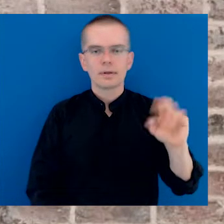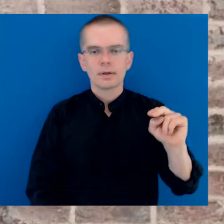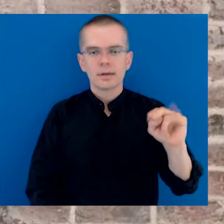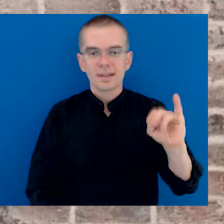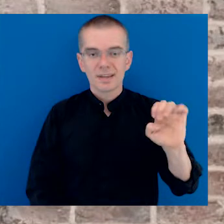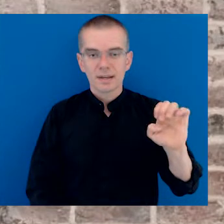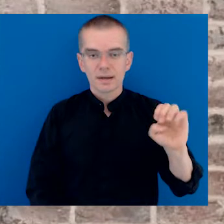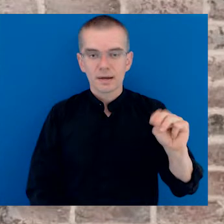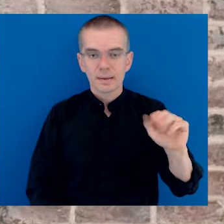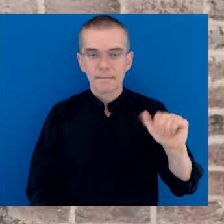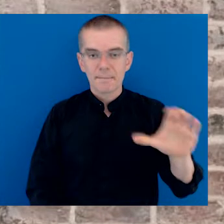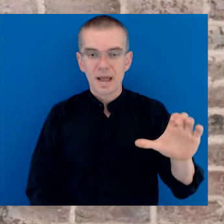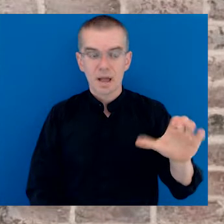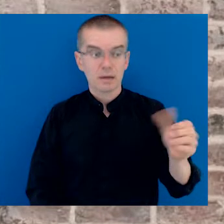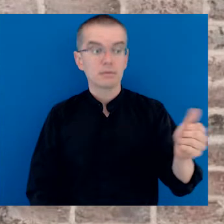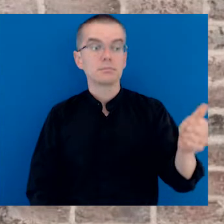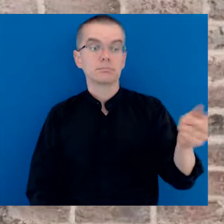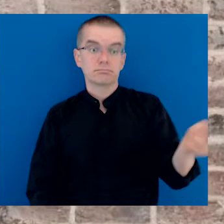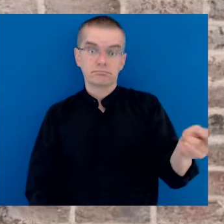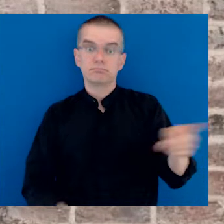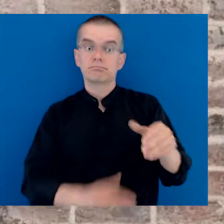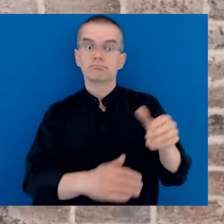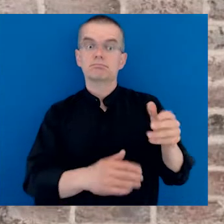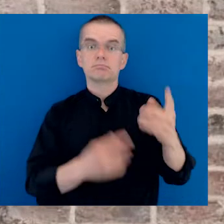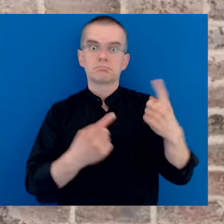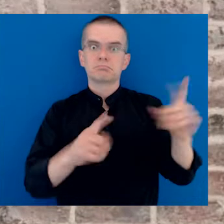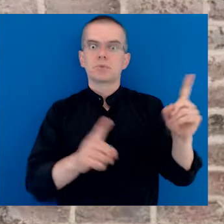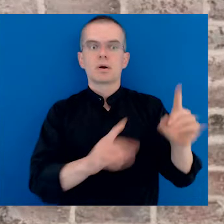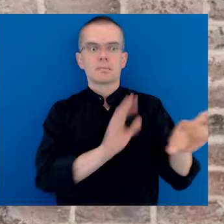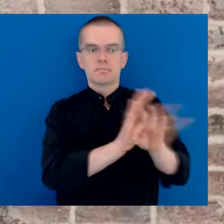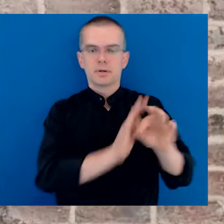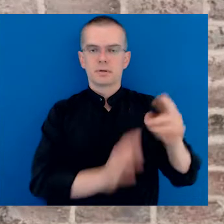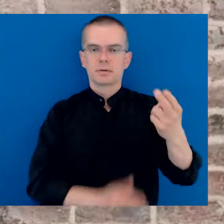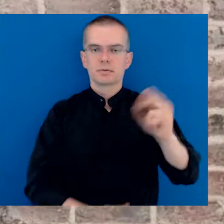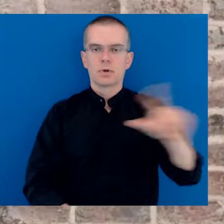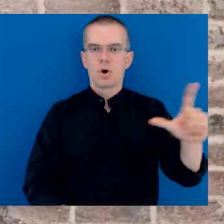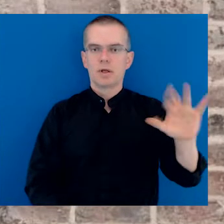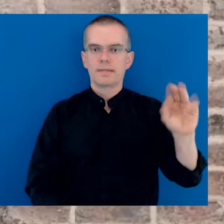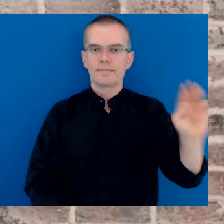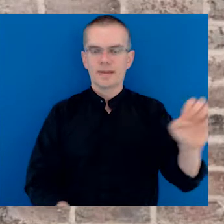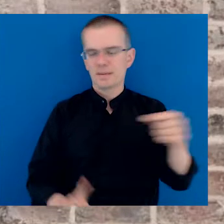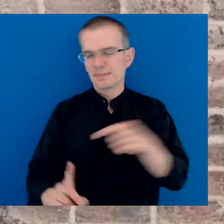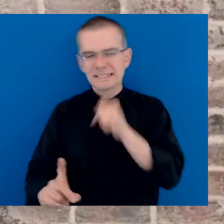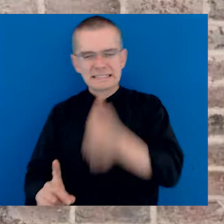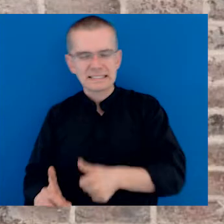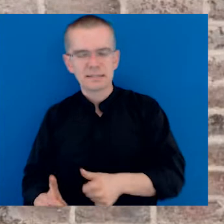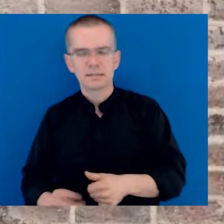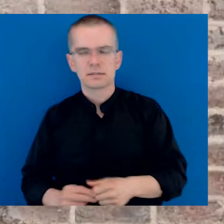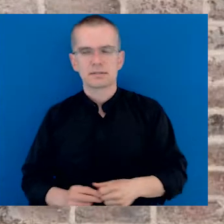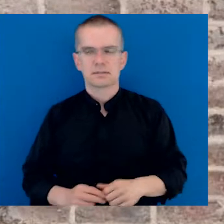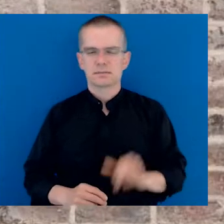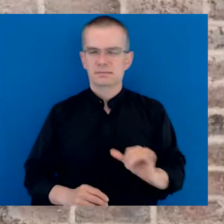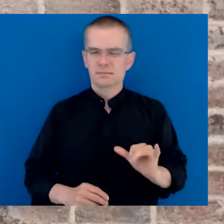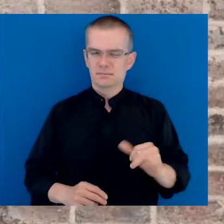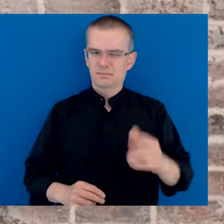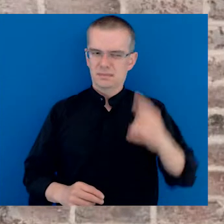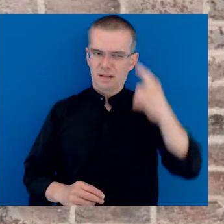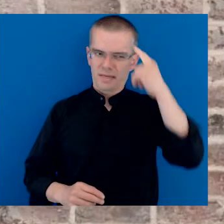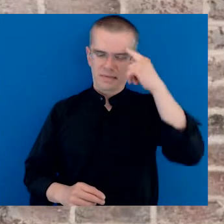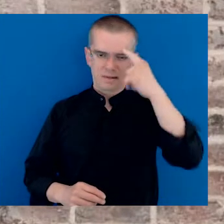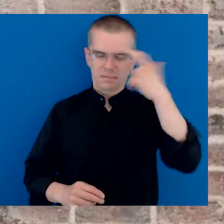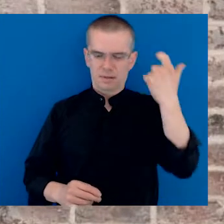he didn't. And I think there was a lot of prejudice against, not only against deaf people, but against signing, because there was actually